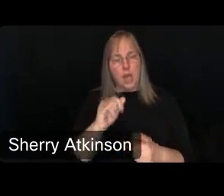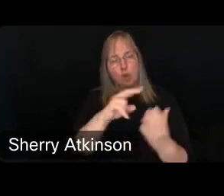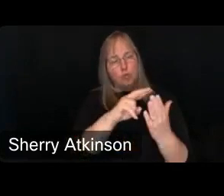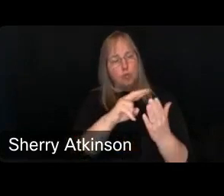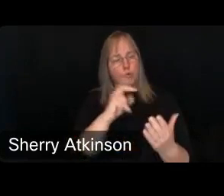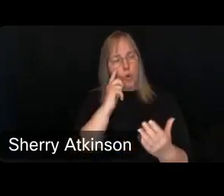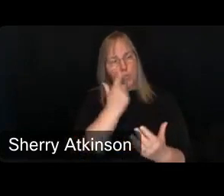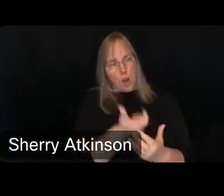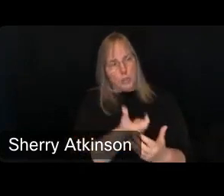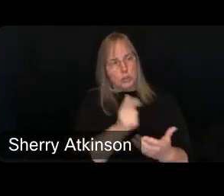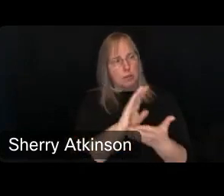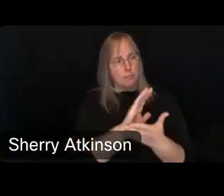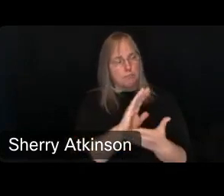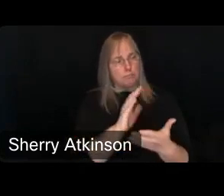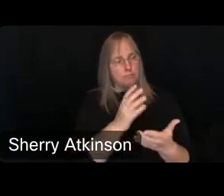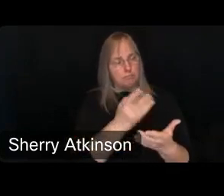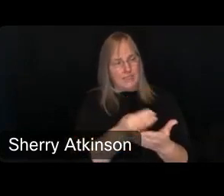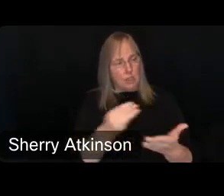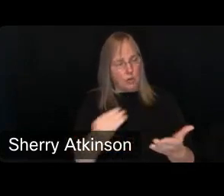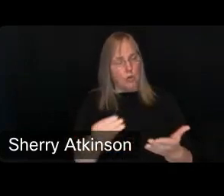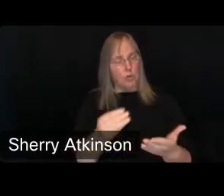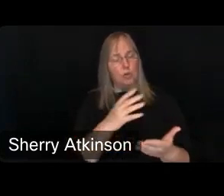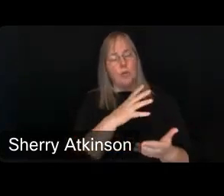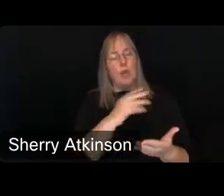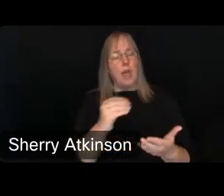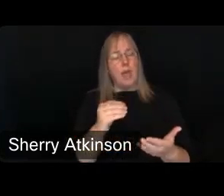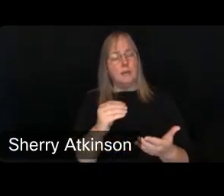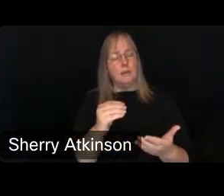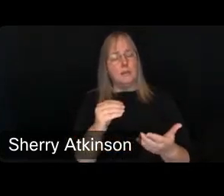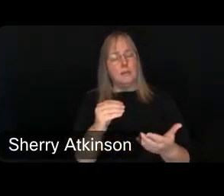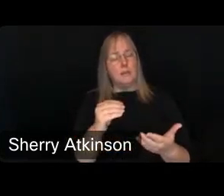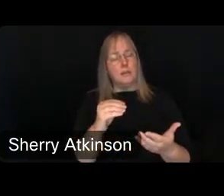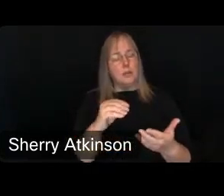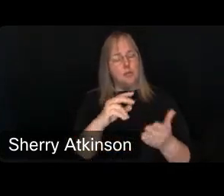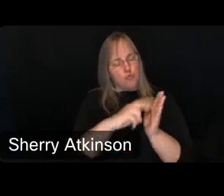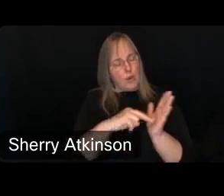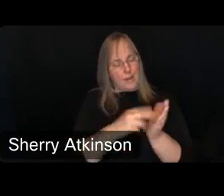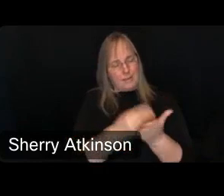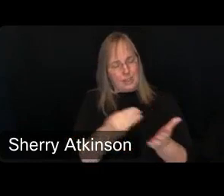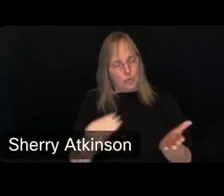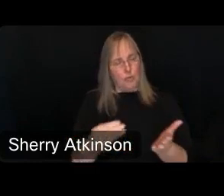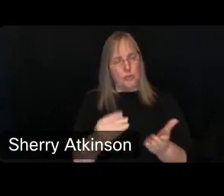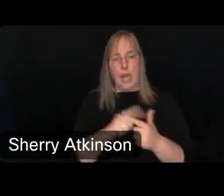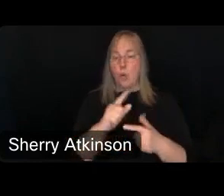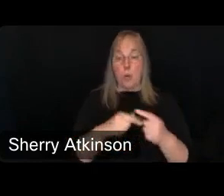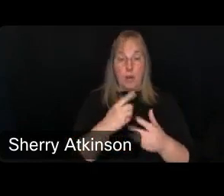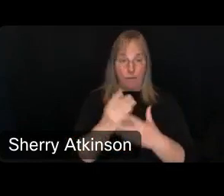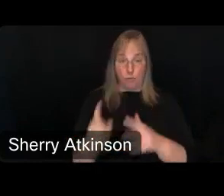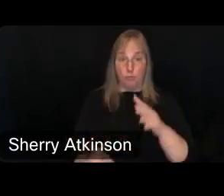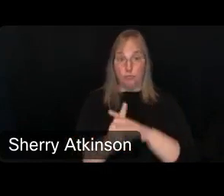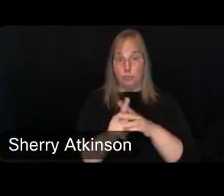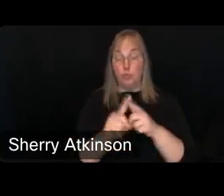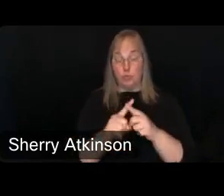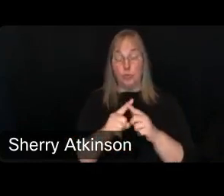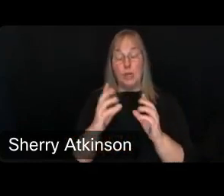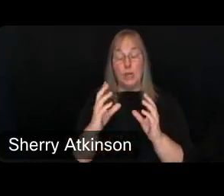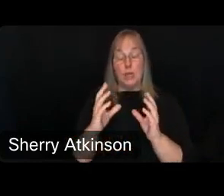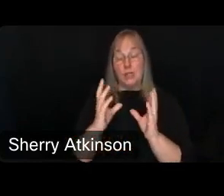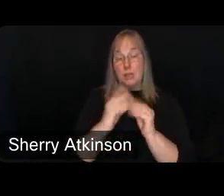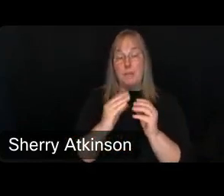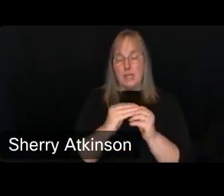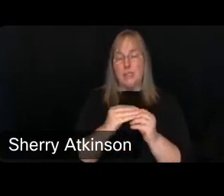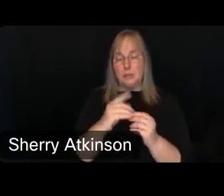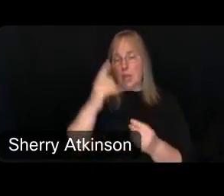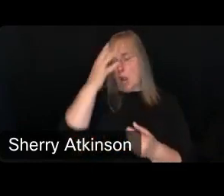also follow the videos on the website. And whenever you attend the meetings here, chime in, provide feedback, that will be all